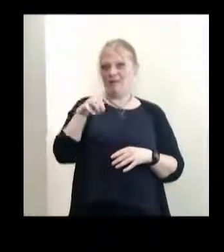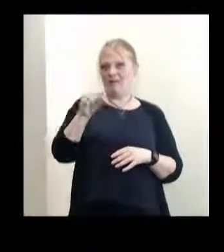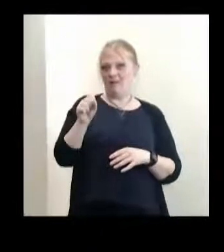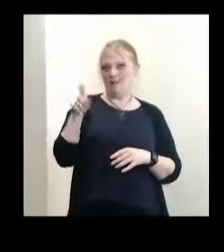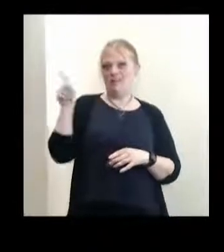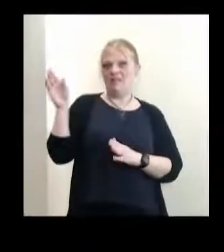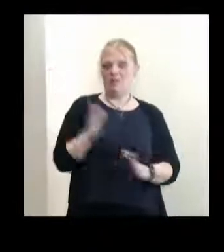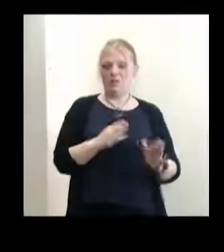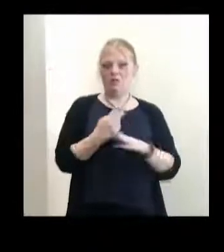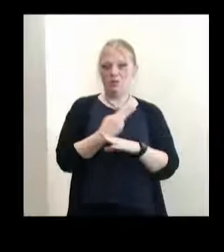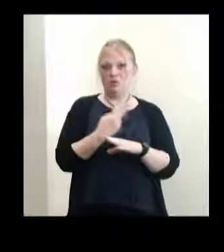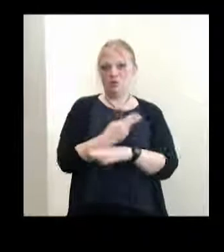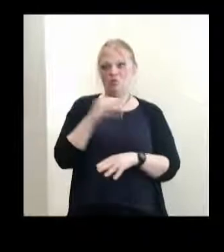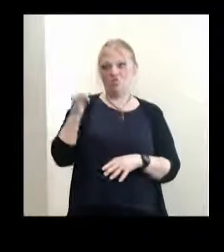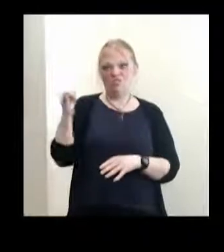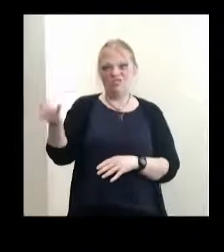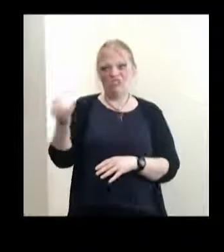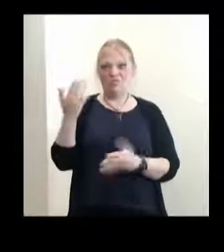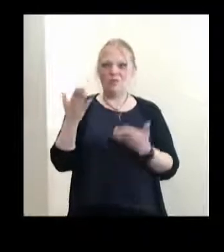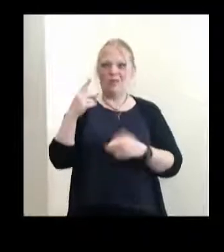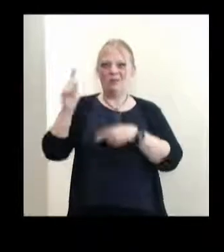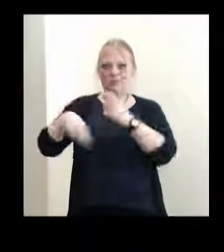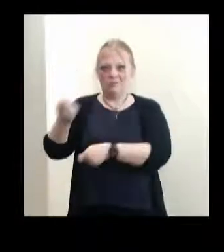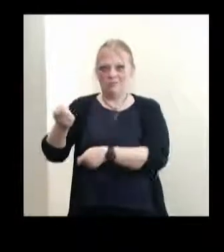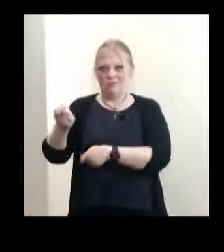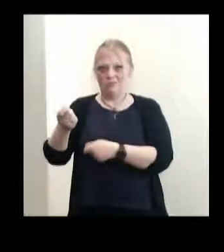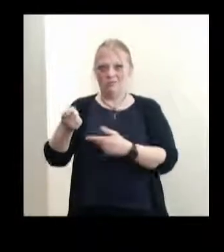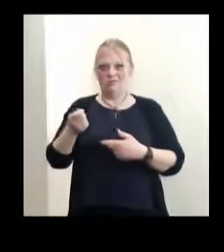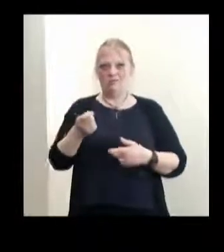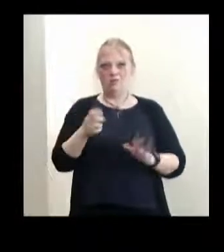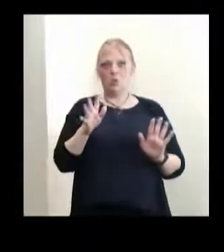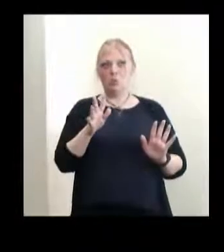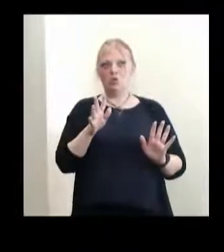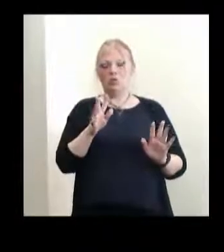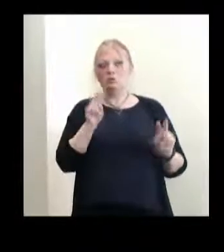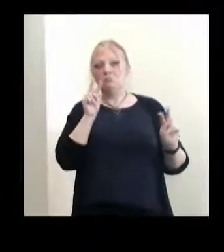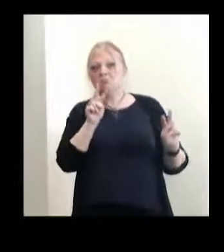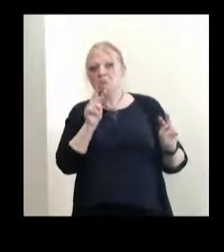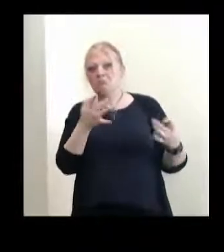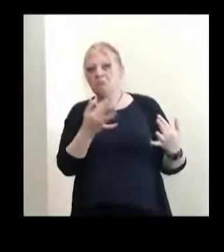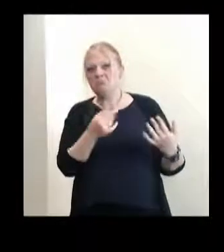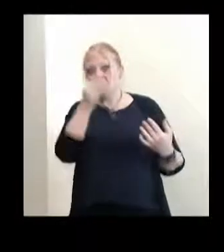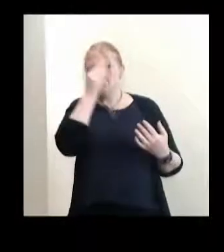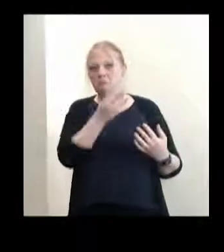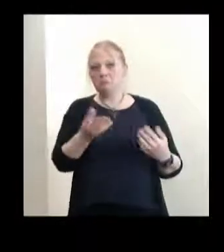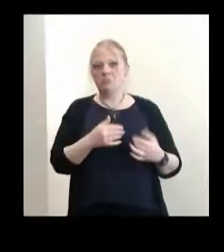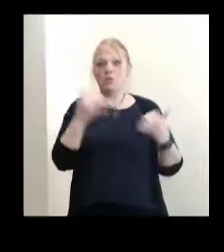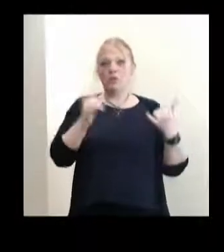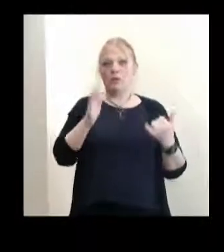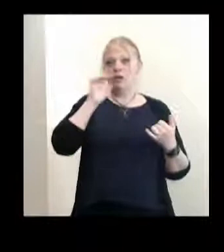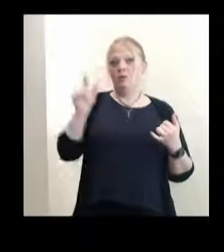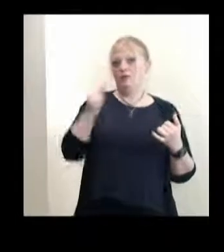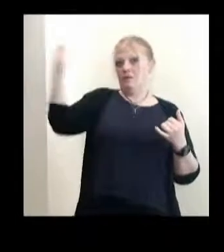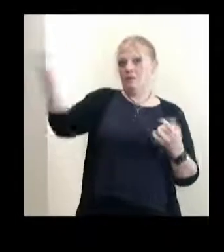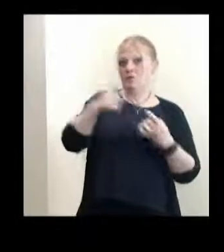planning on using Johnson & Johnson. So stay tuned for next week. And I'm going to turn it over to the county executive